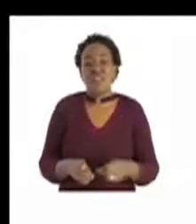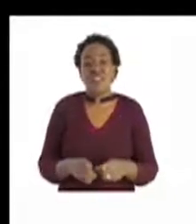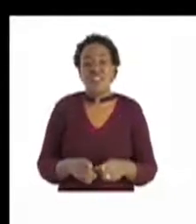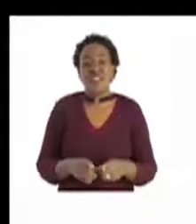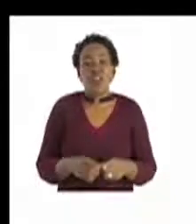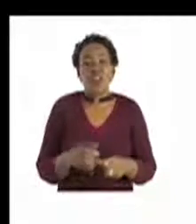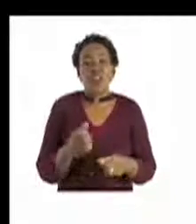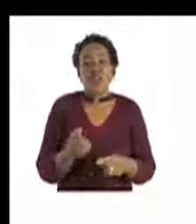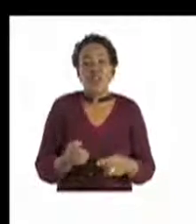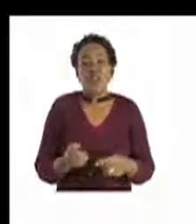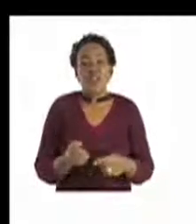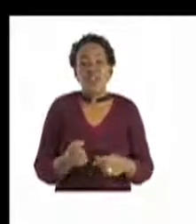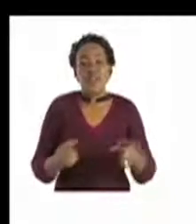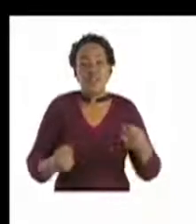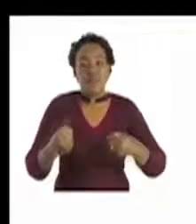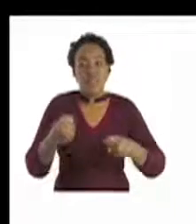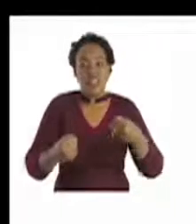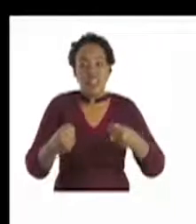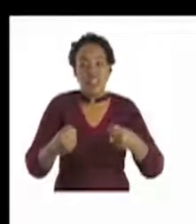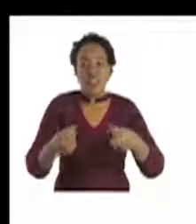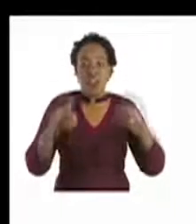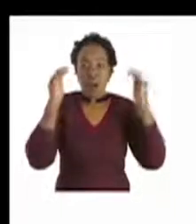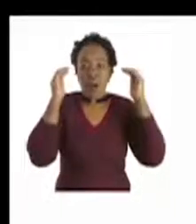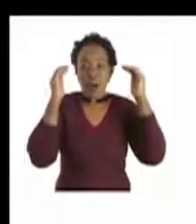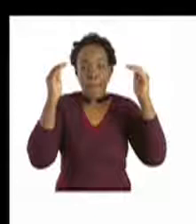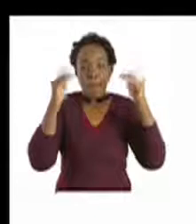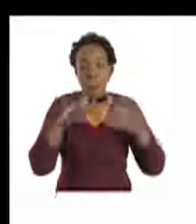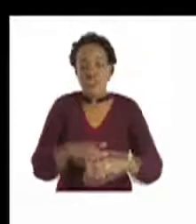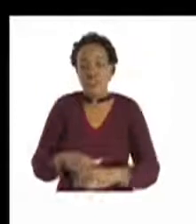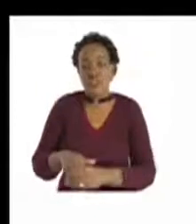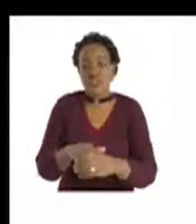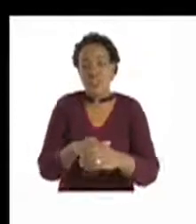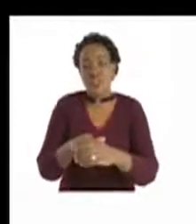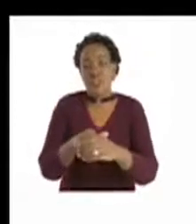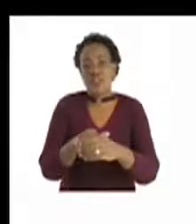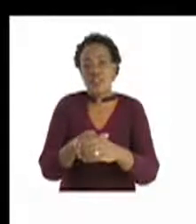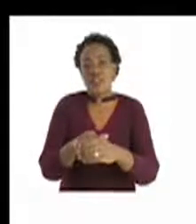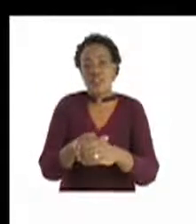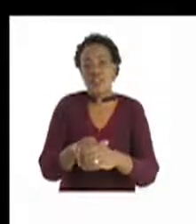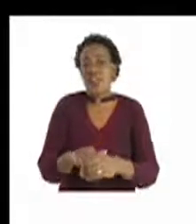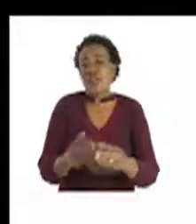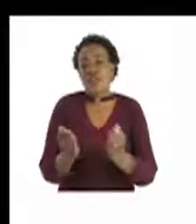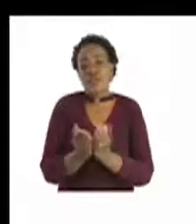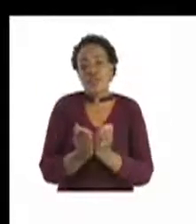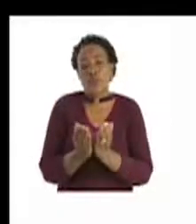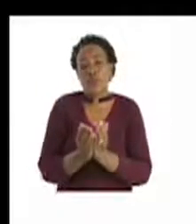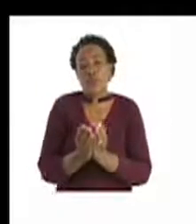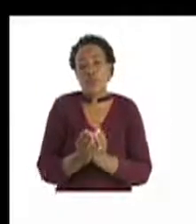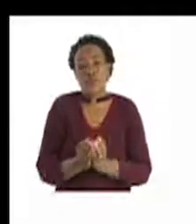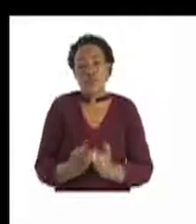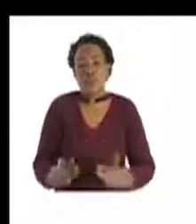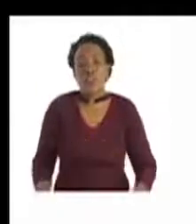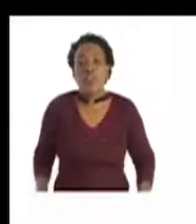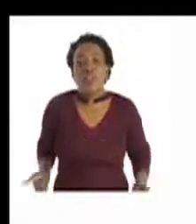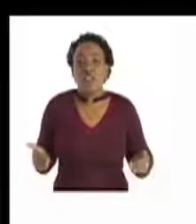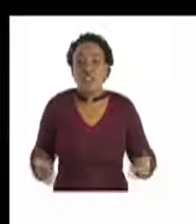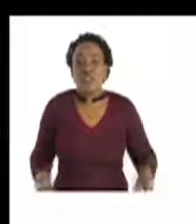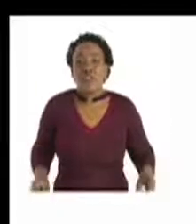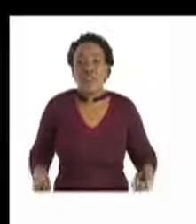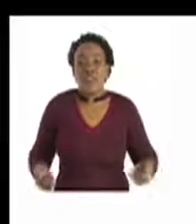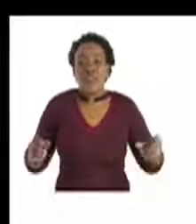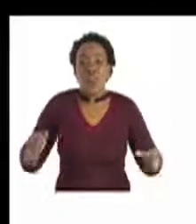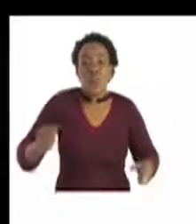can use a motor car or bus to get to school. Trains and